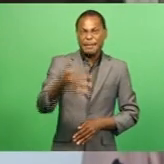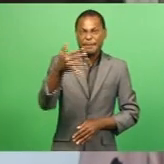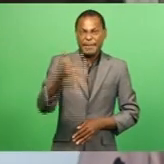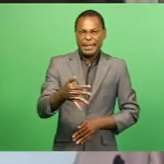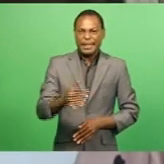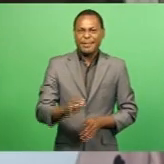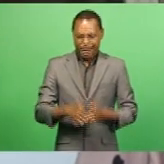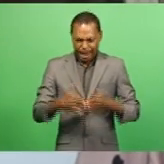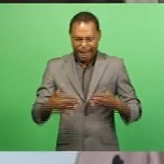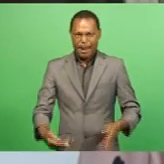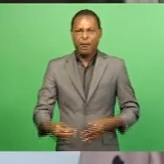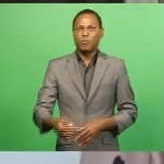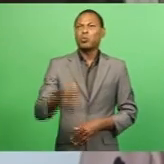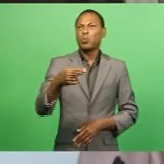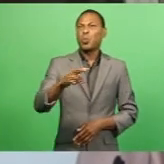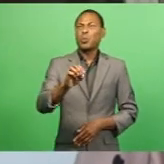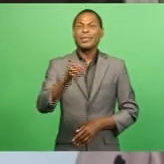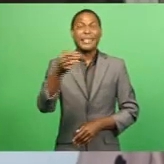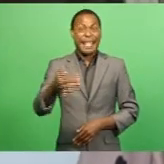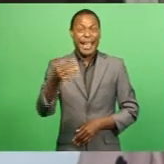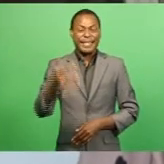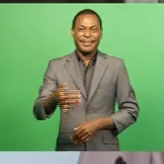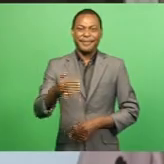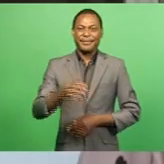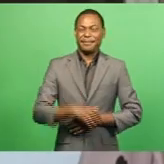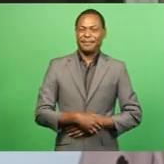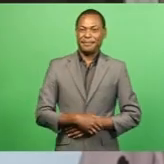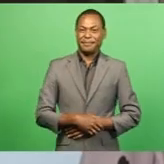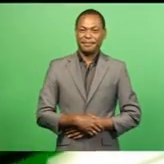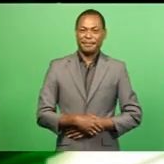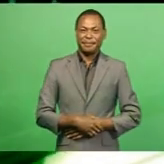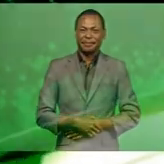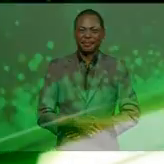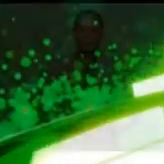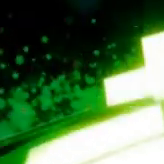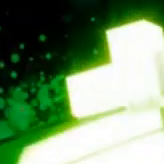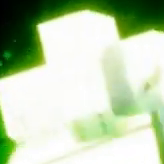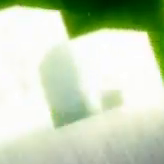in 2019. Kritika Kumar, FBC News.